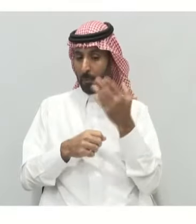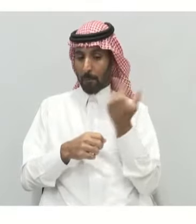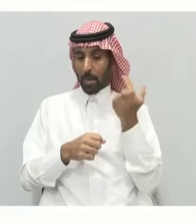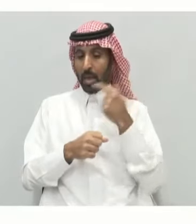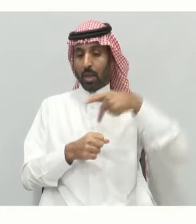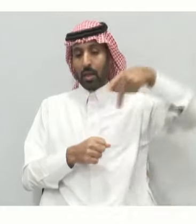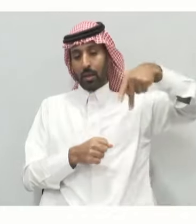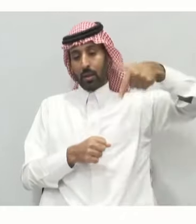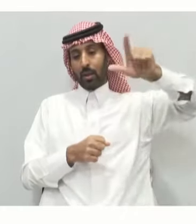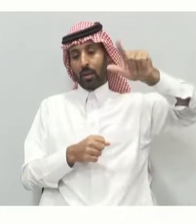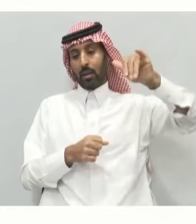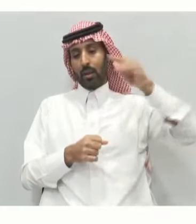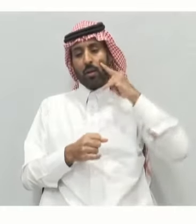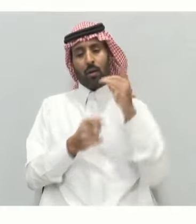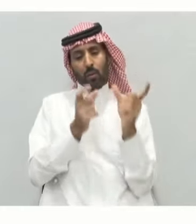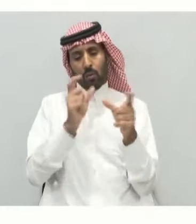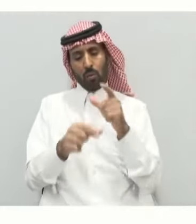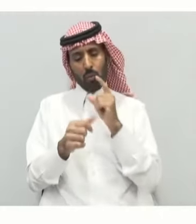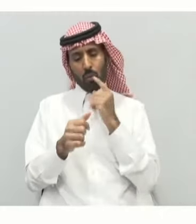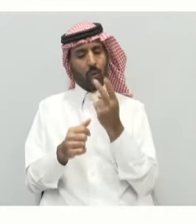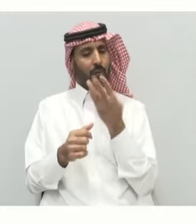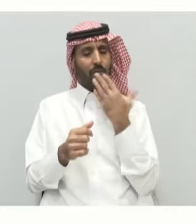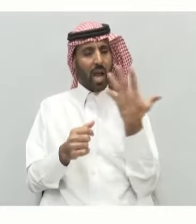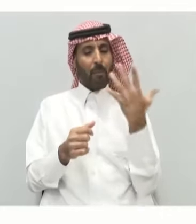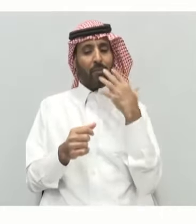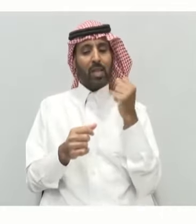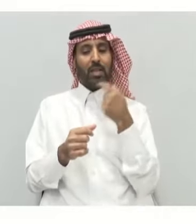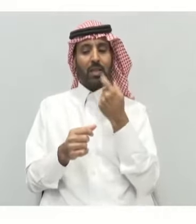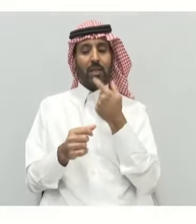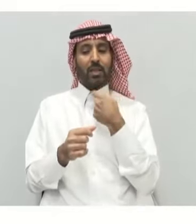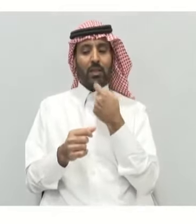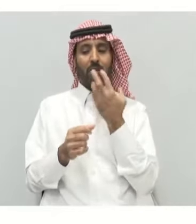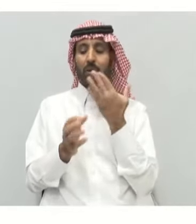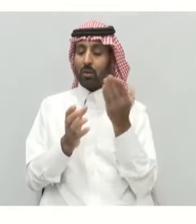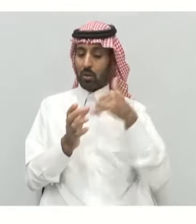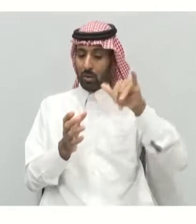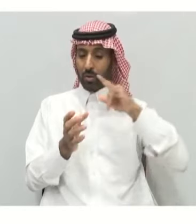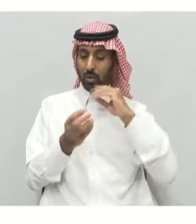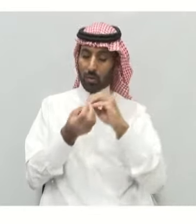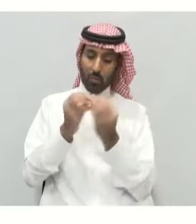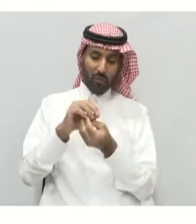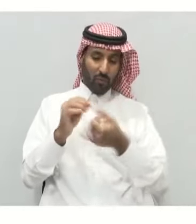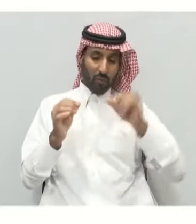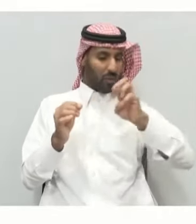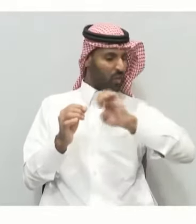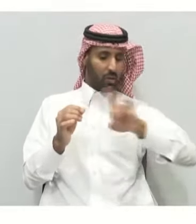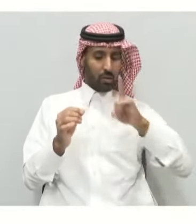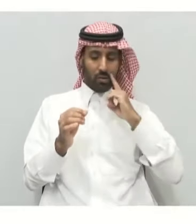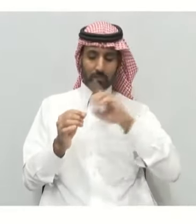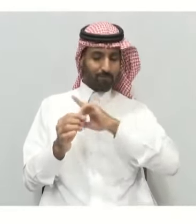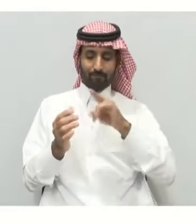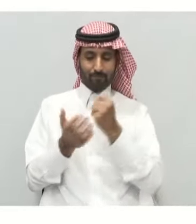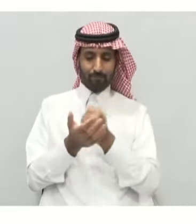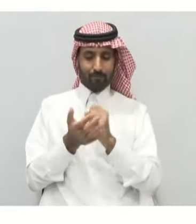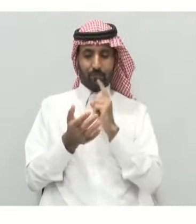here, play. Here in this case, we didn't change it Y letter to IES.